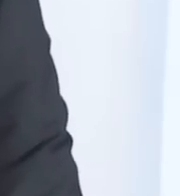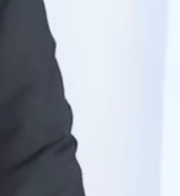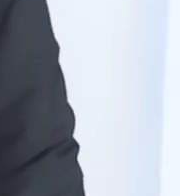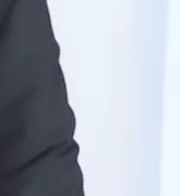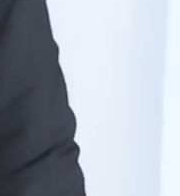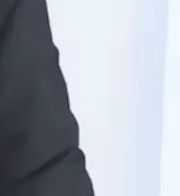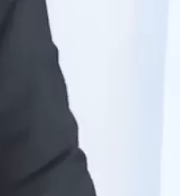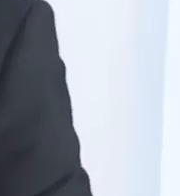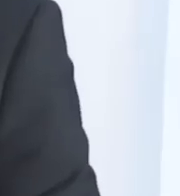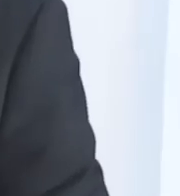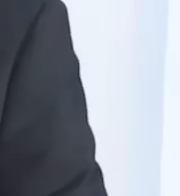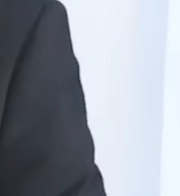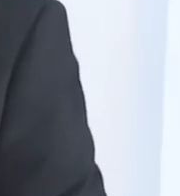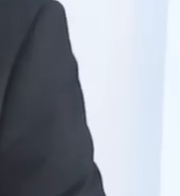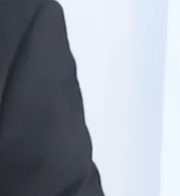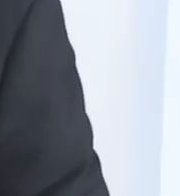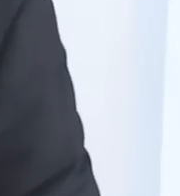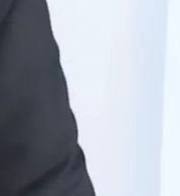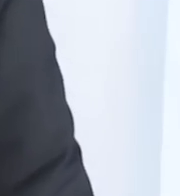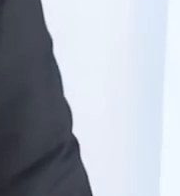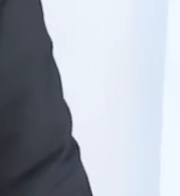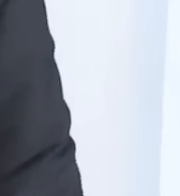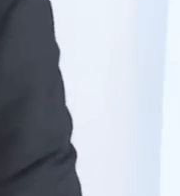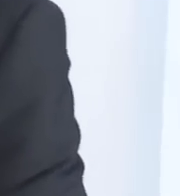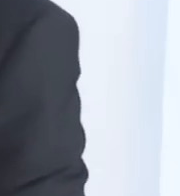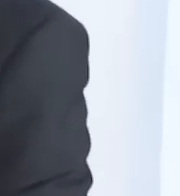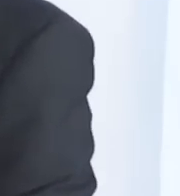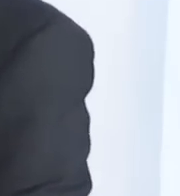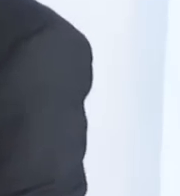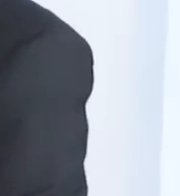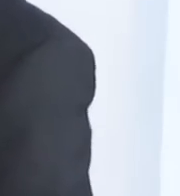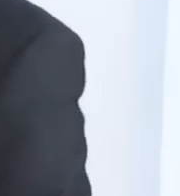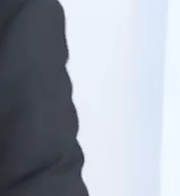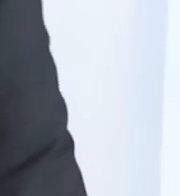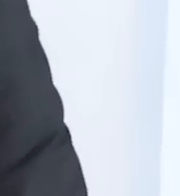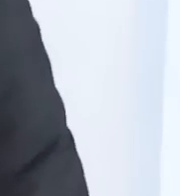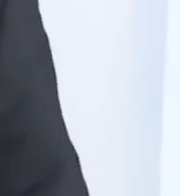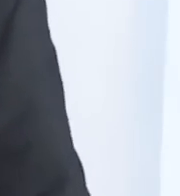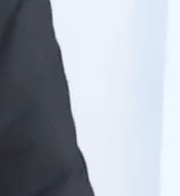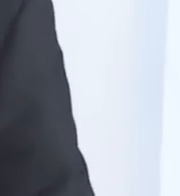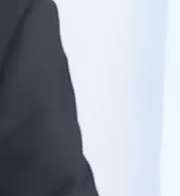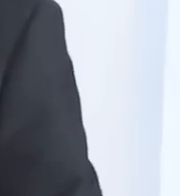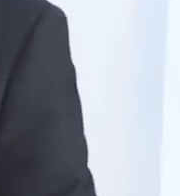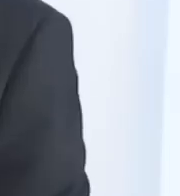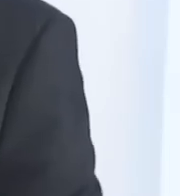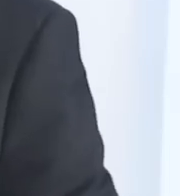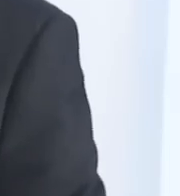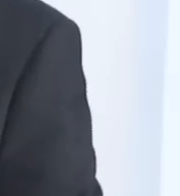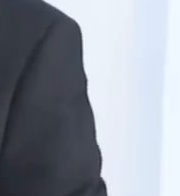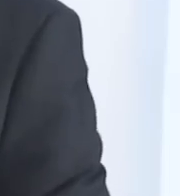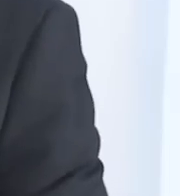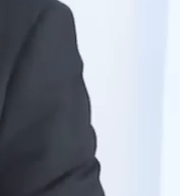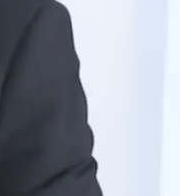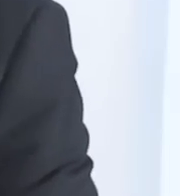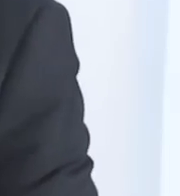all tuned in to enjoy the worship service that we're about to enjoy. Bishop, it's been roughly